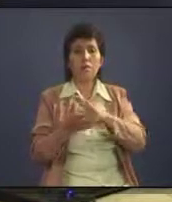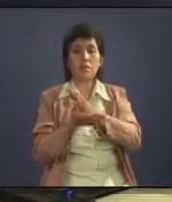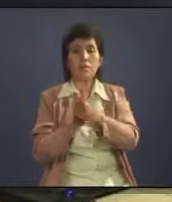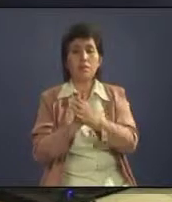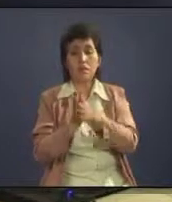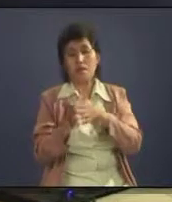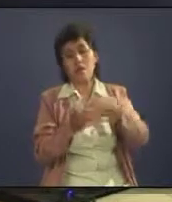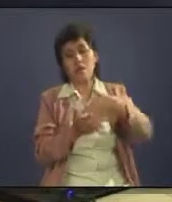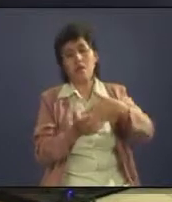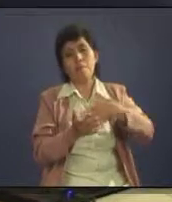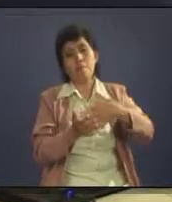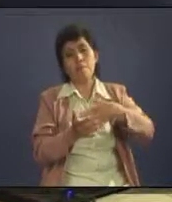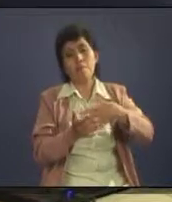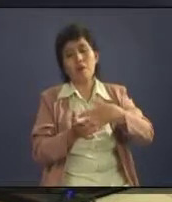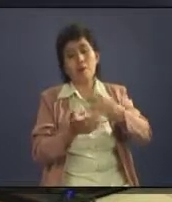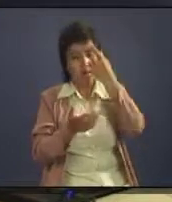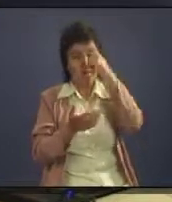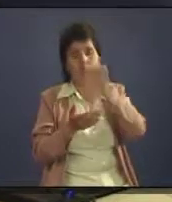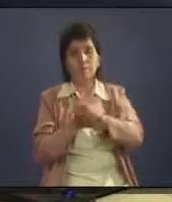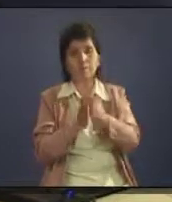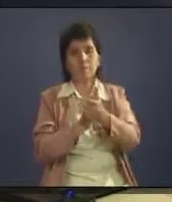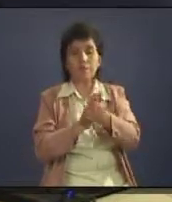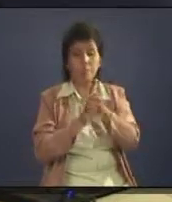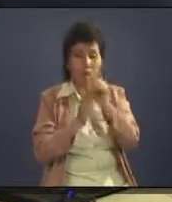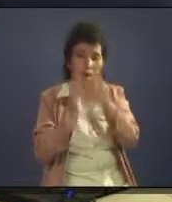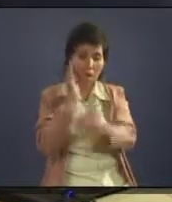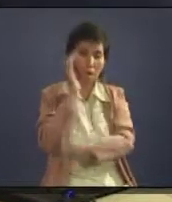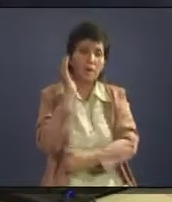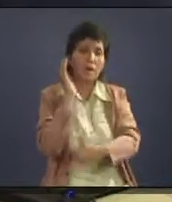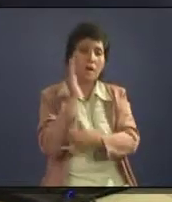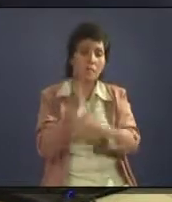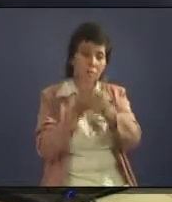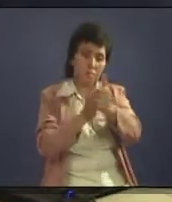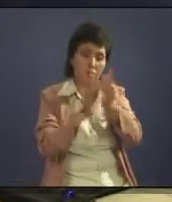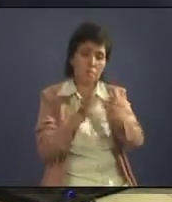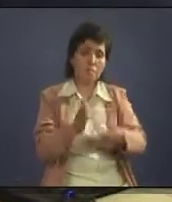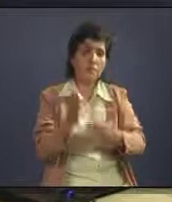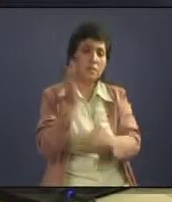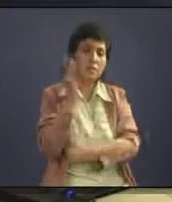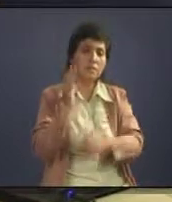be too weak to handle the country, or